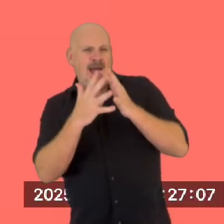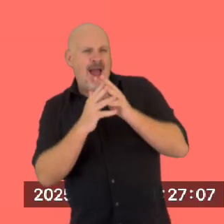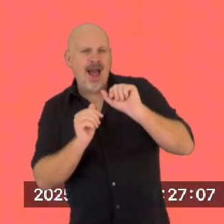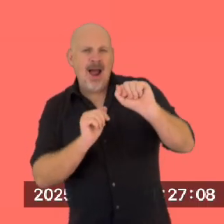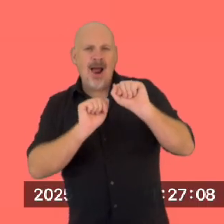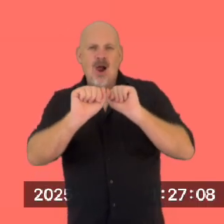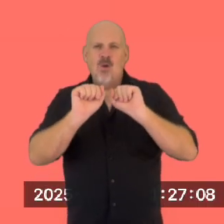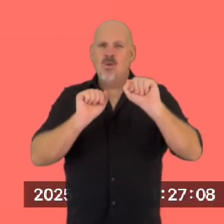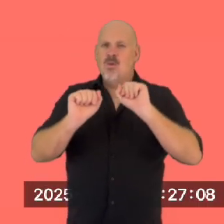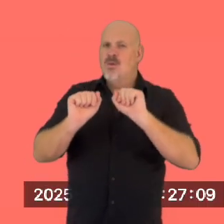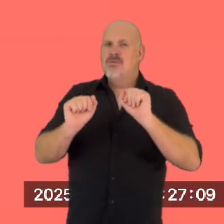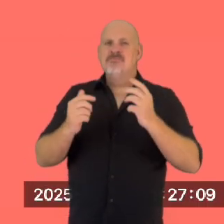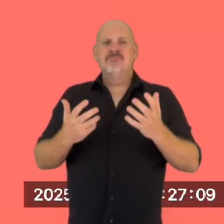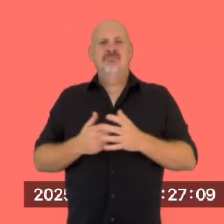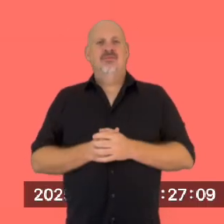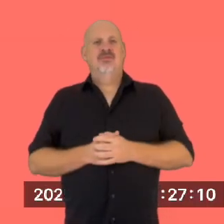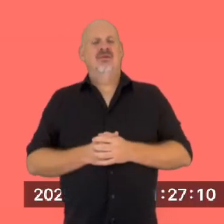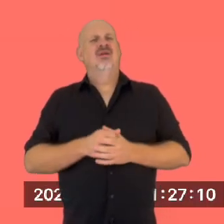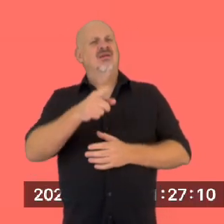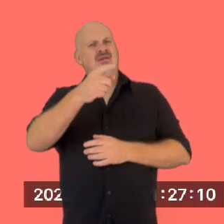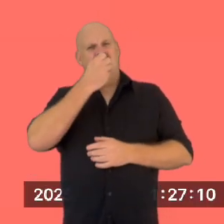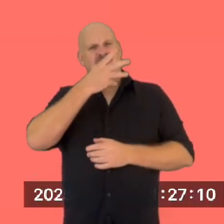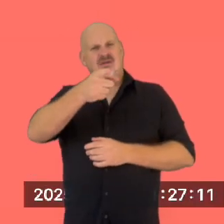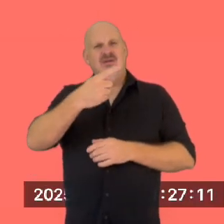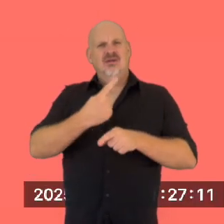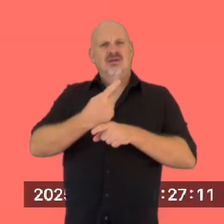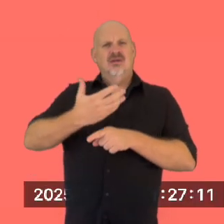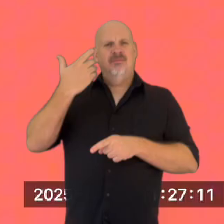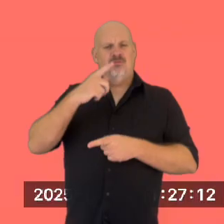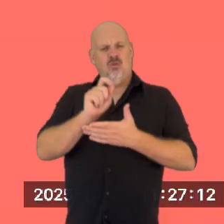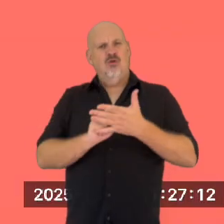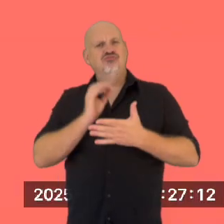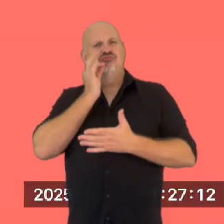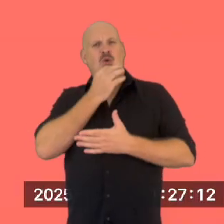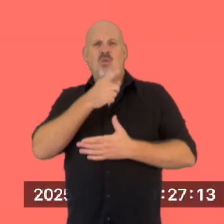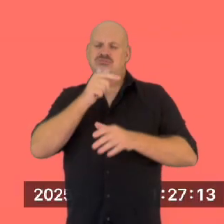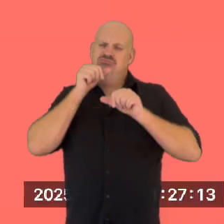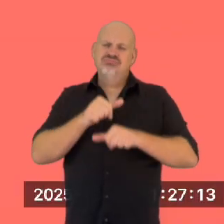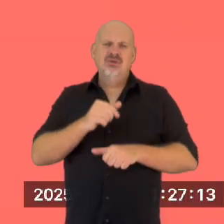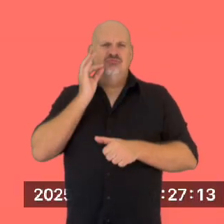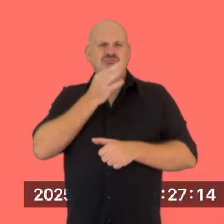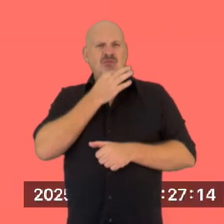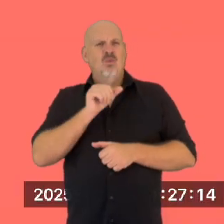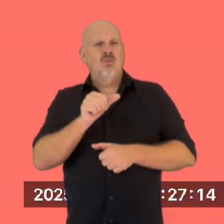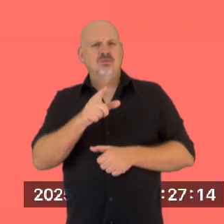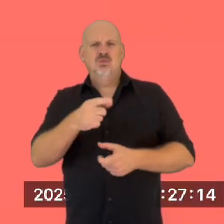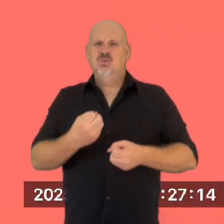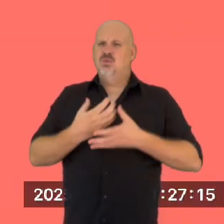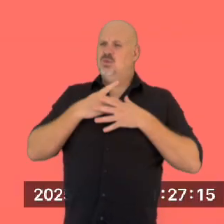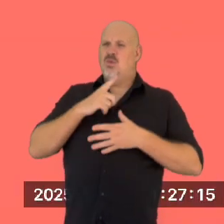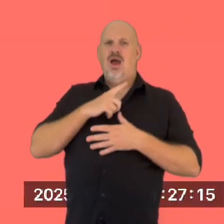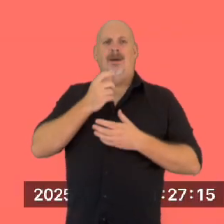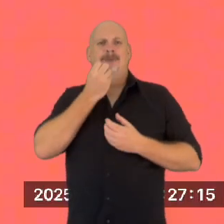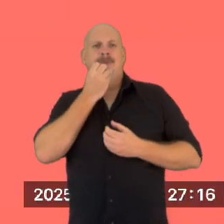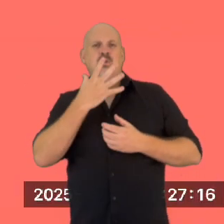observe and look at and see how it's done. Amazing. And I think you mentioned earlier when you were drawing your rose, your great love